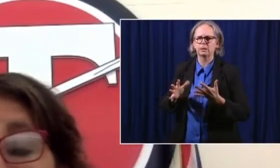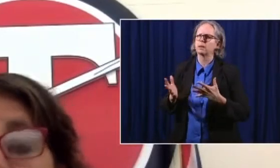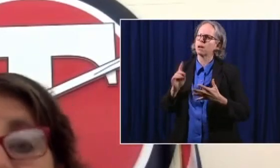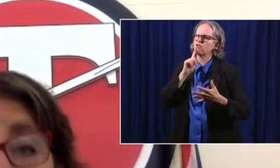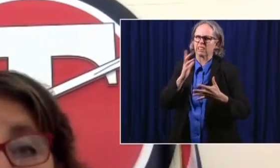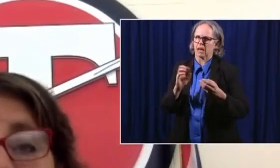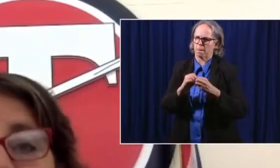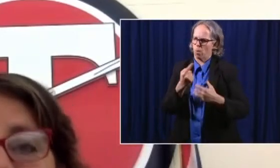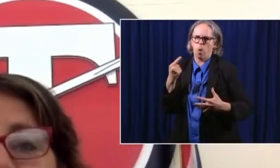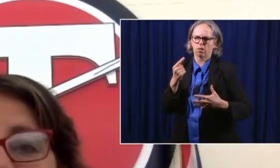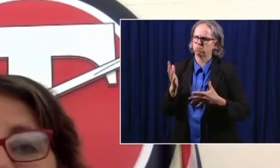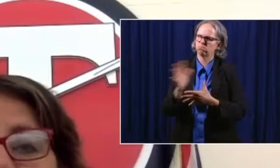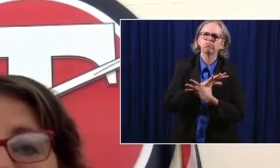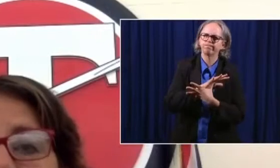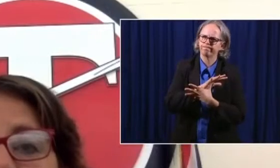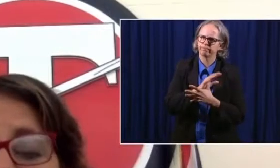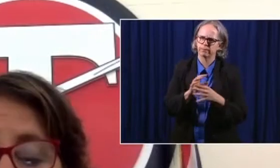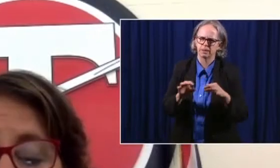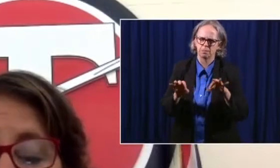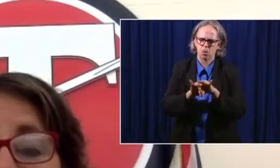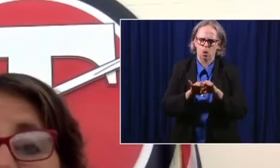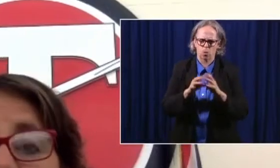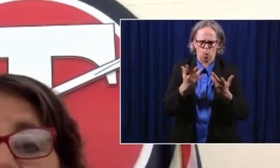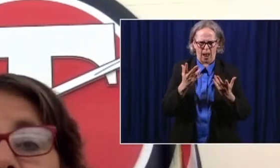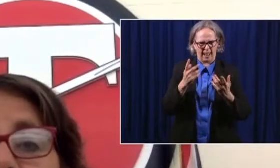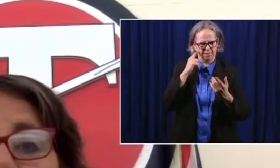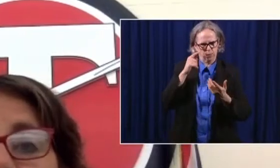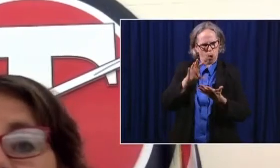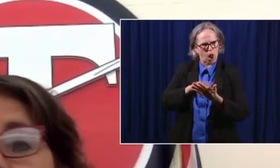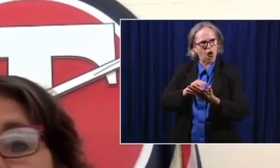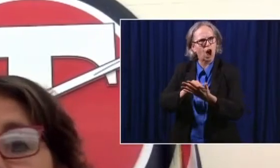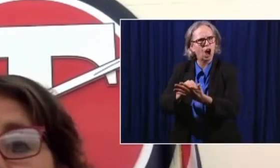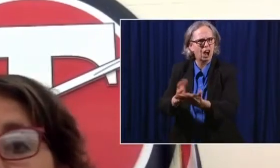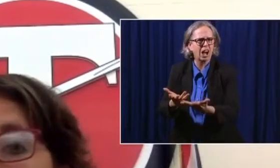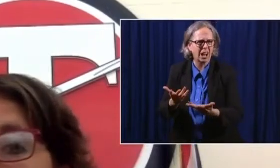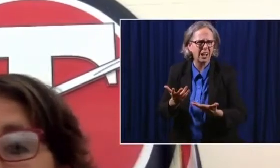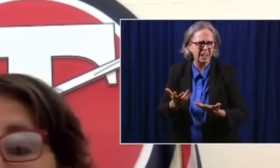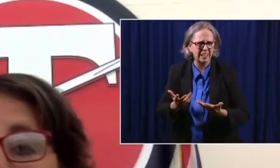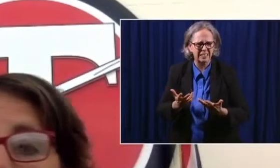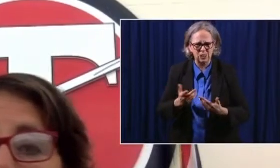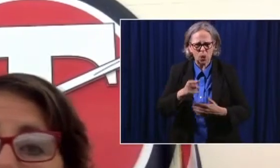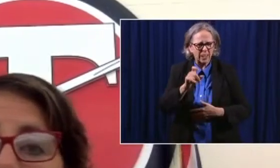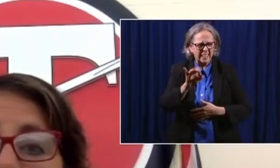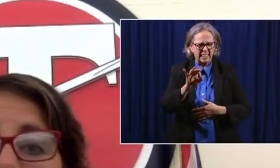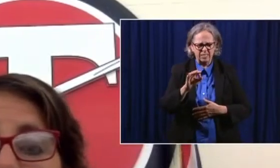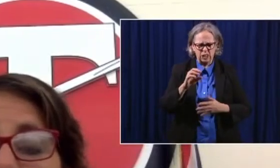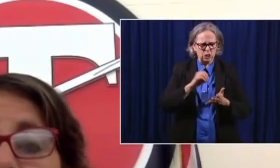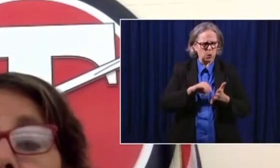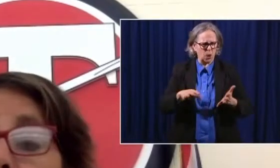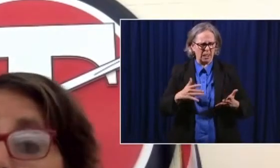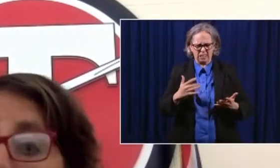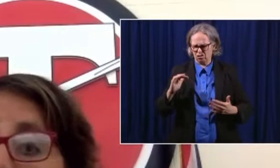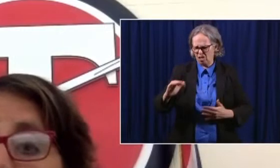in conjunction with their academic learning. So reaching out if they think their child's acting perhaps a little